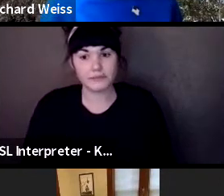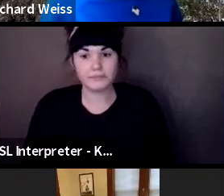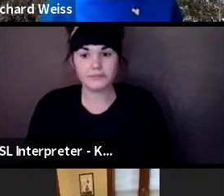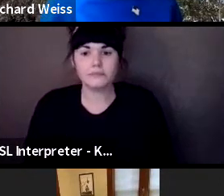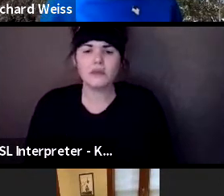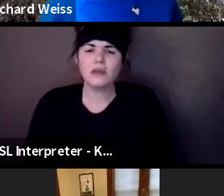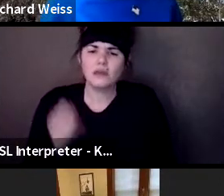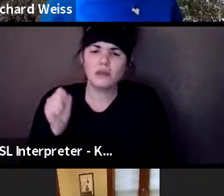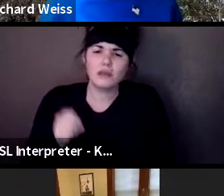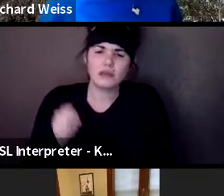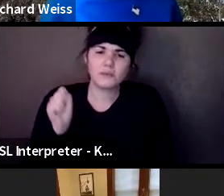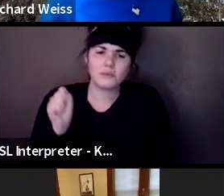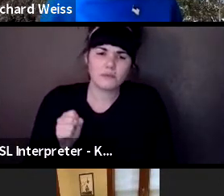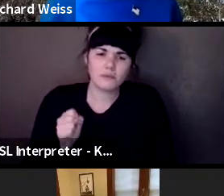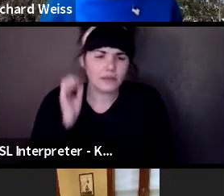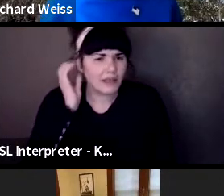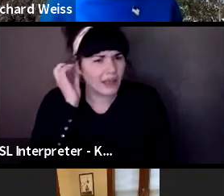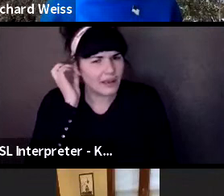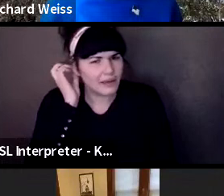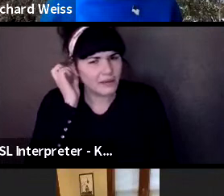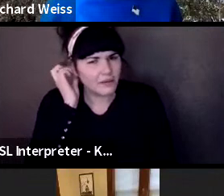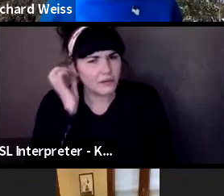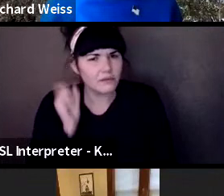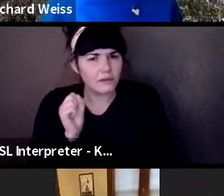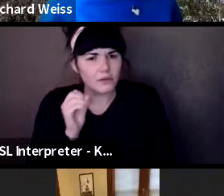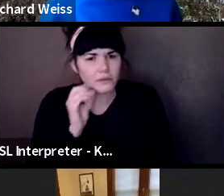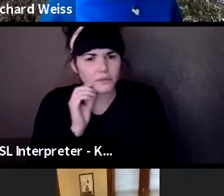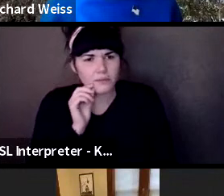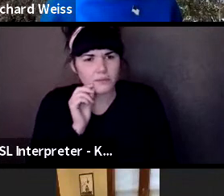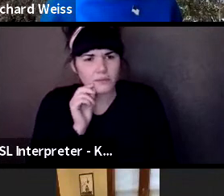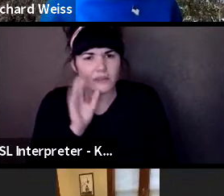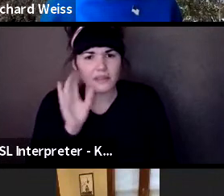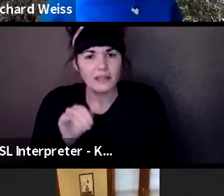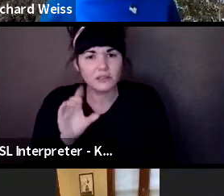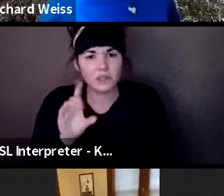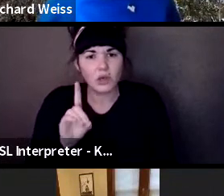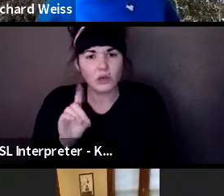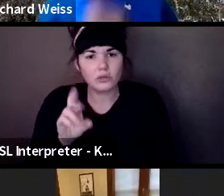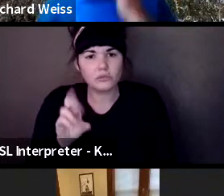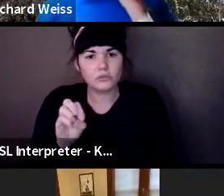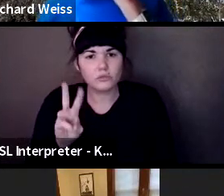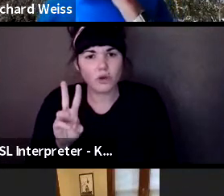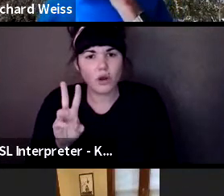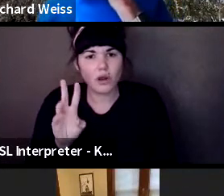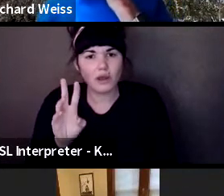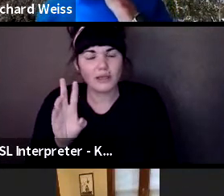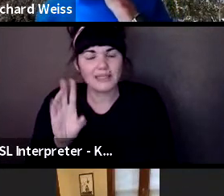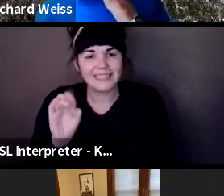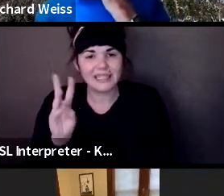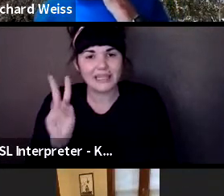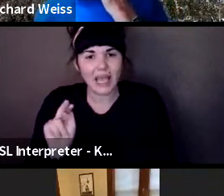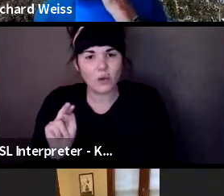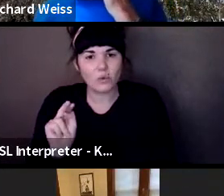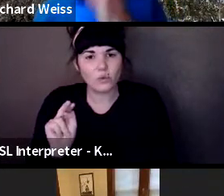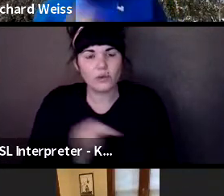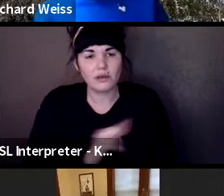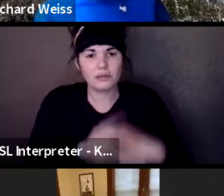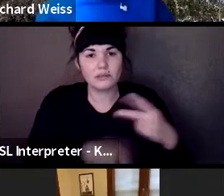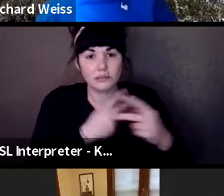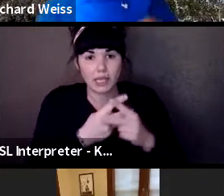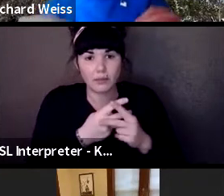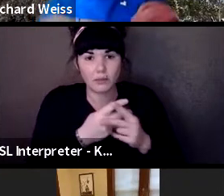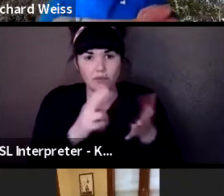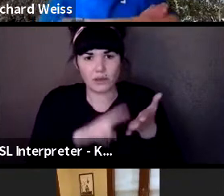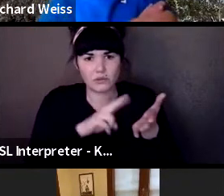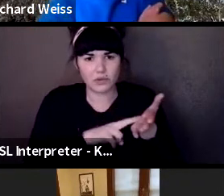Yeah, since it's a drawdown type of contract, yeah, I don't know if the hourly